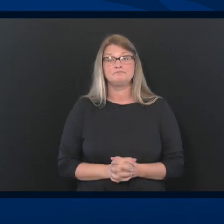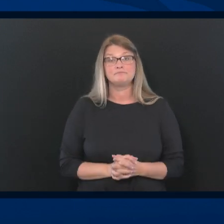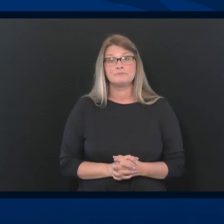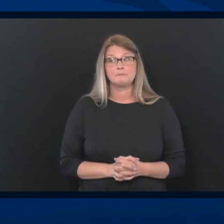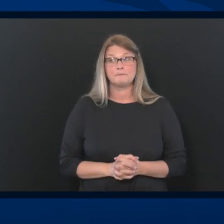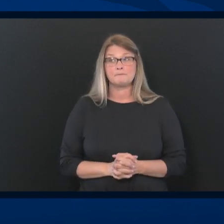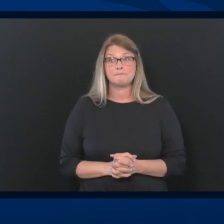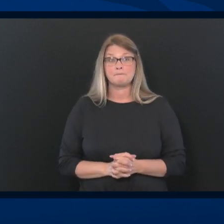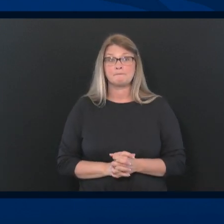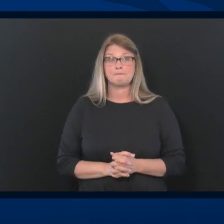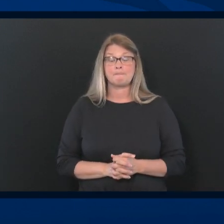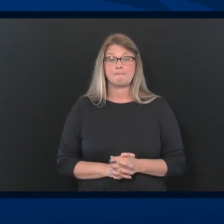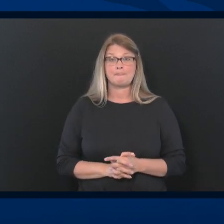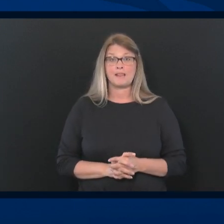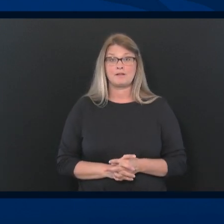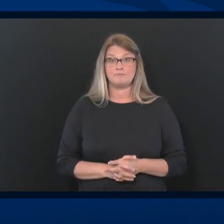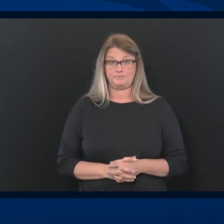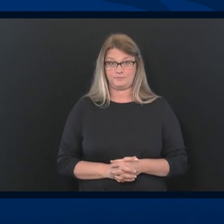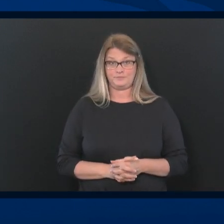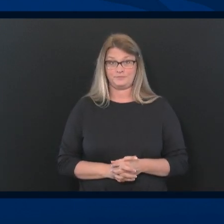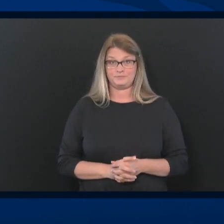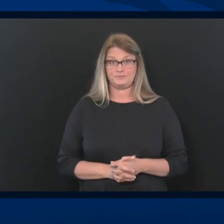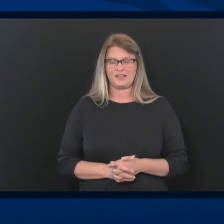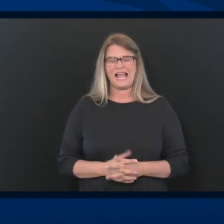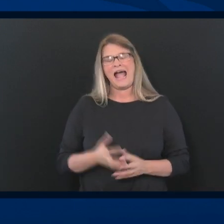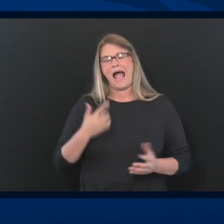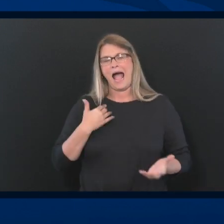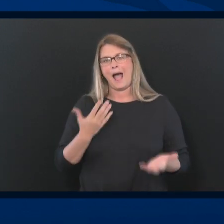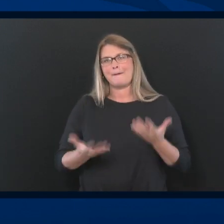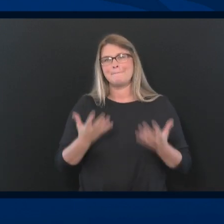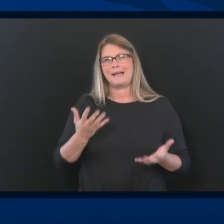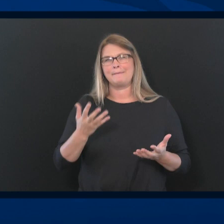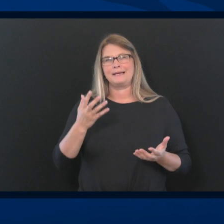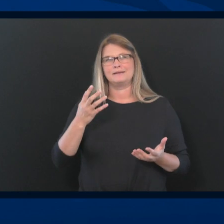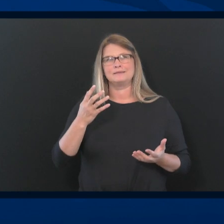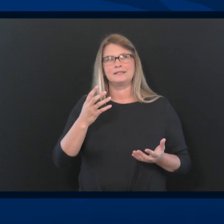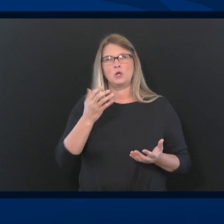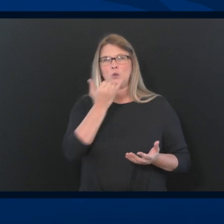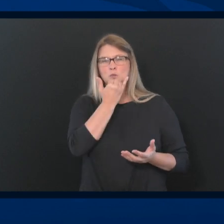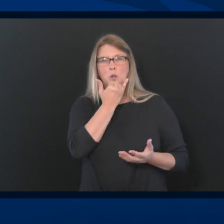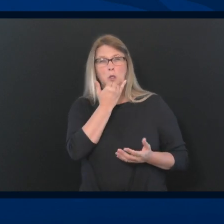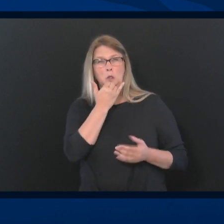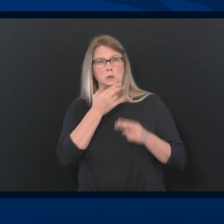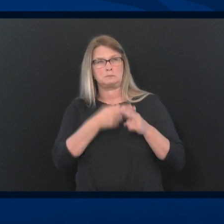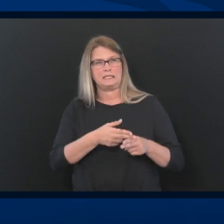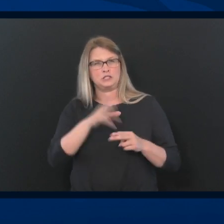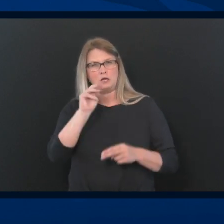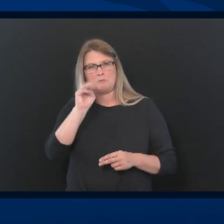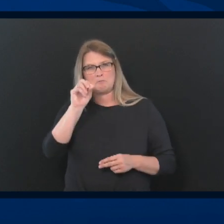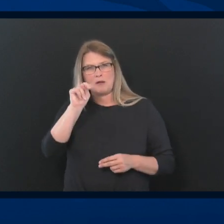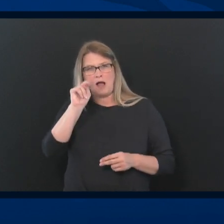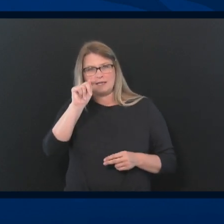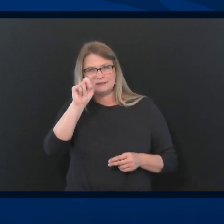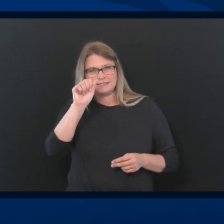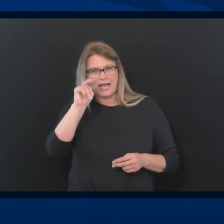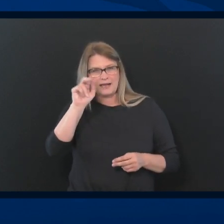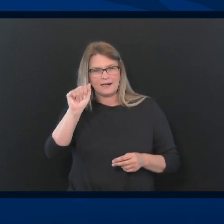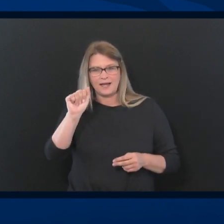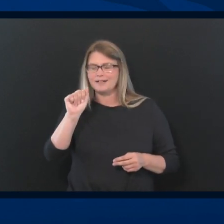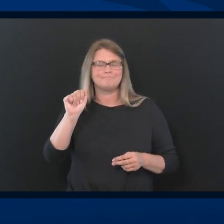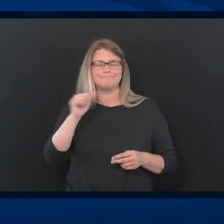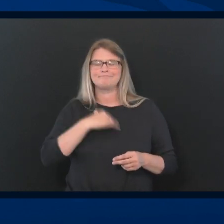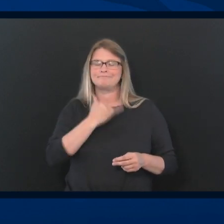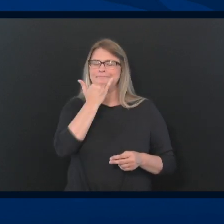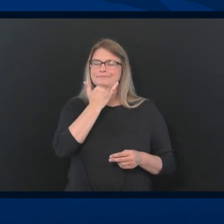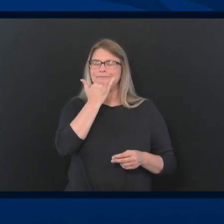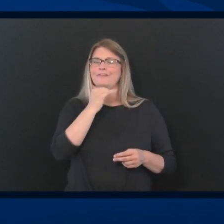and I may have misspoke when I said Montana, because that state that is slightly higher than us is Minnesota,